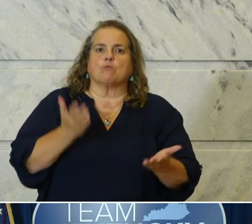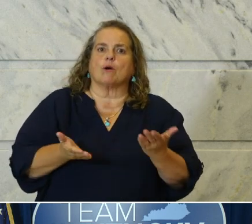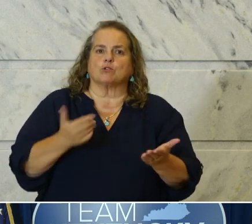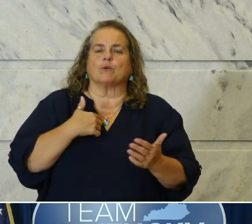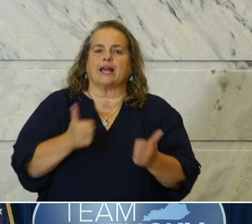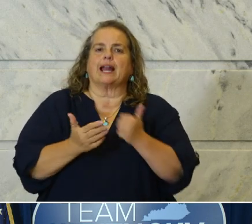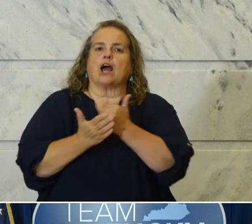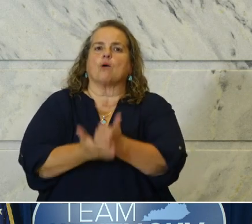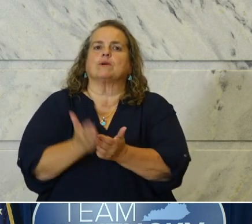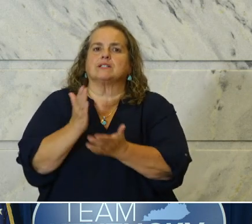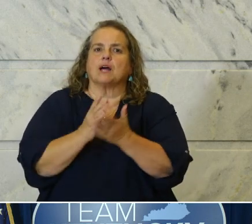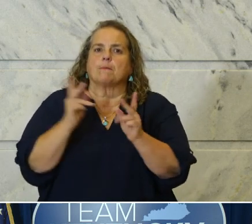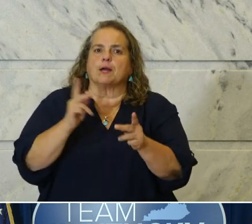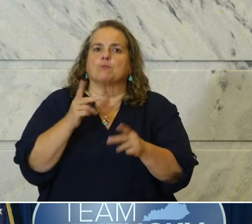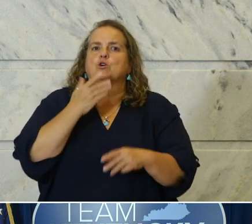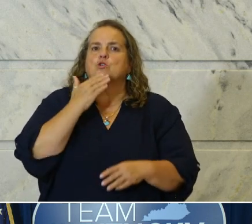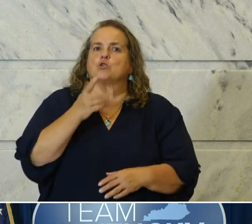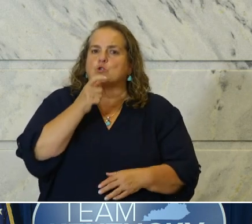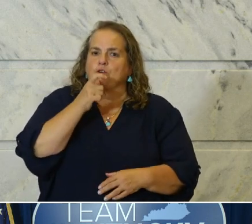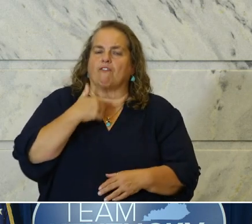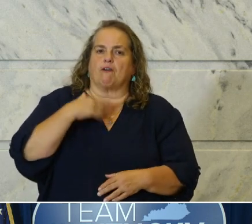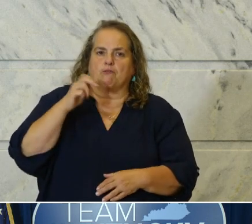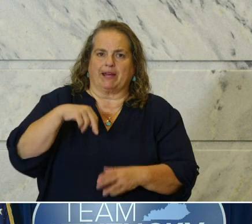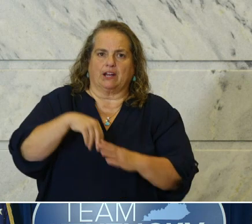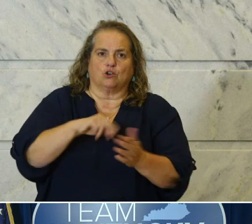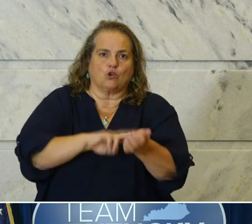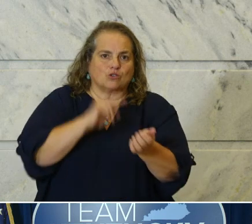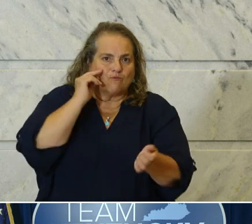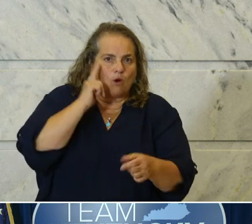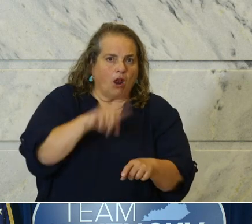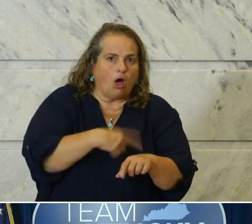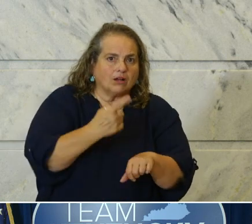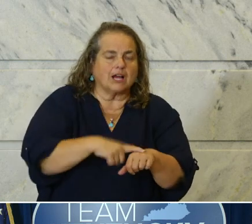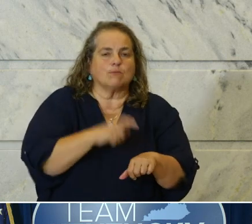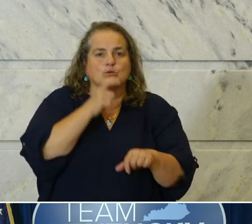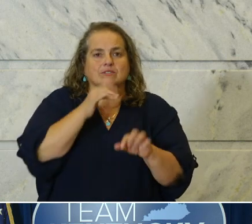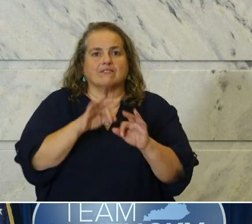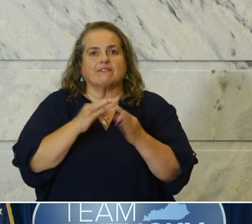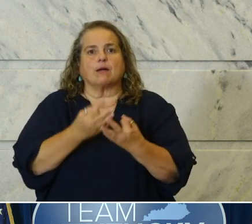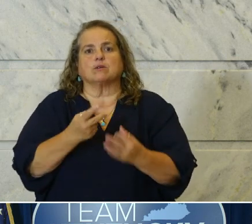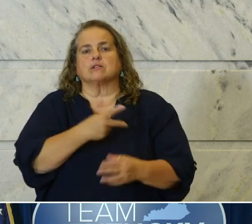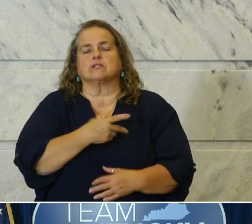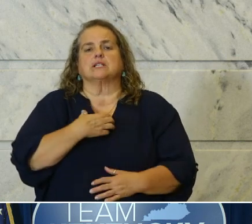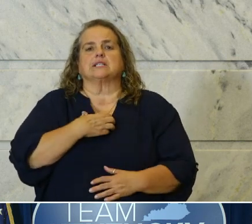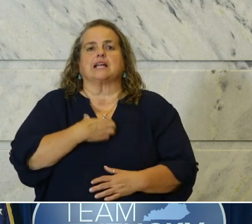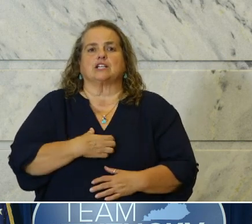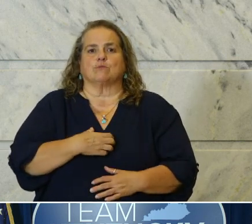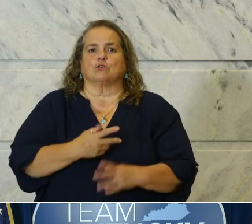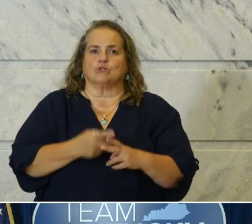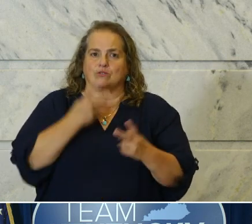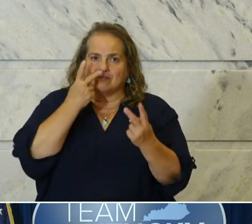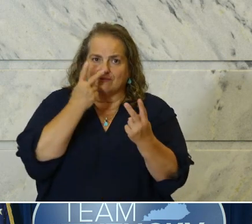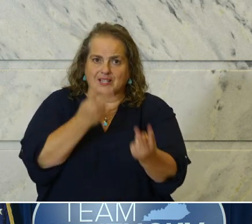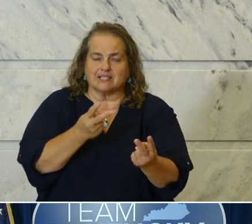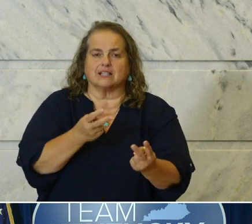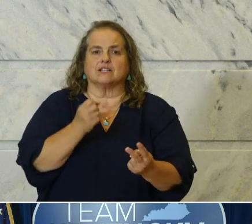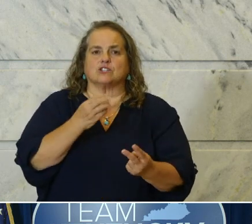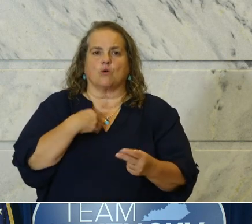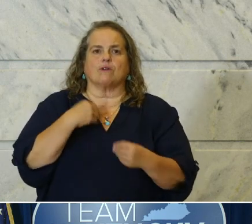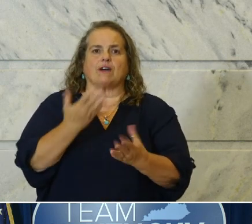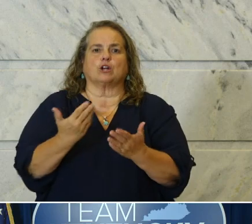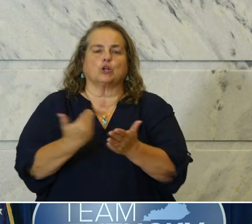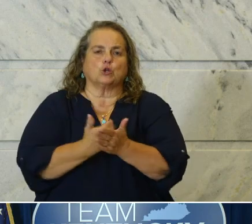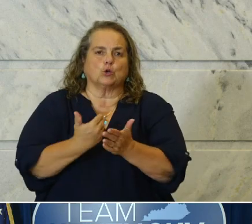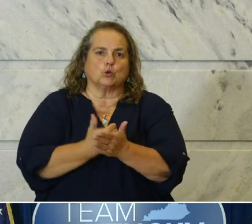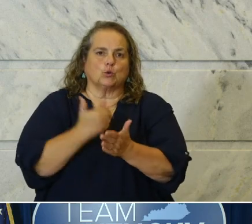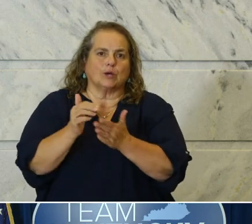help some individuals who have been in long-term care facilities for a while, whose families are very interested in getting in, and so we're providing some new